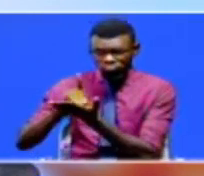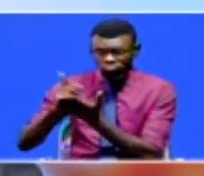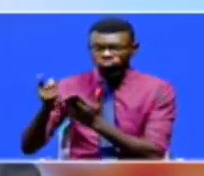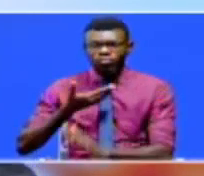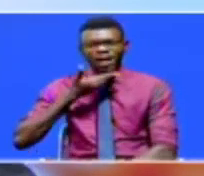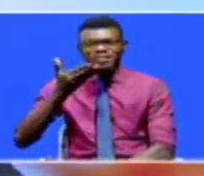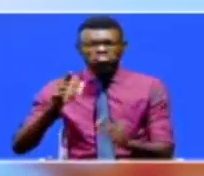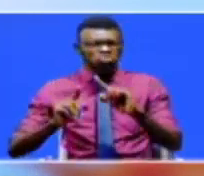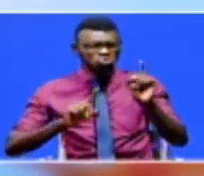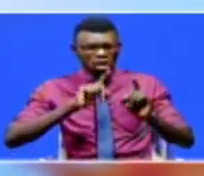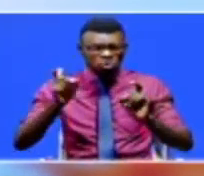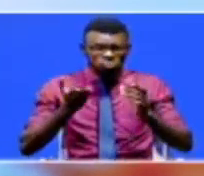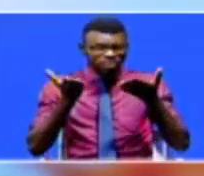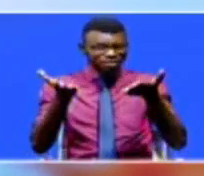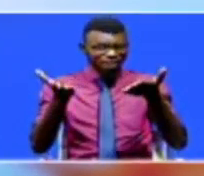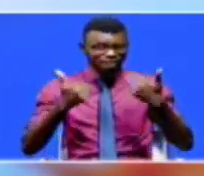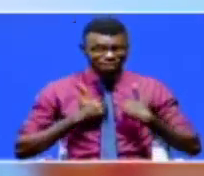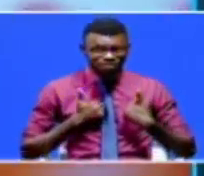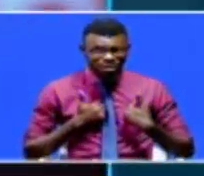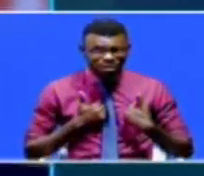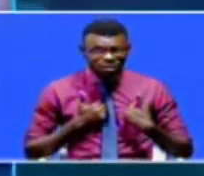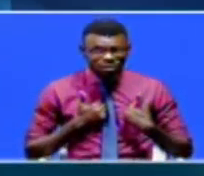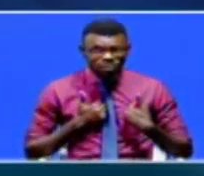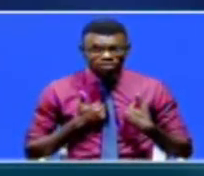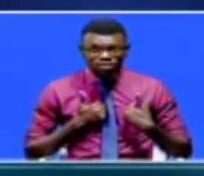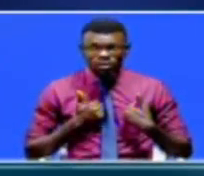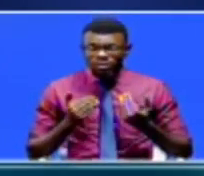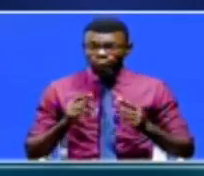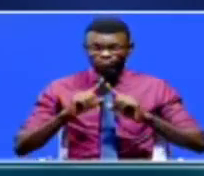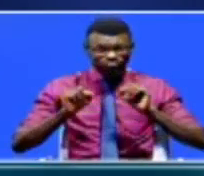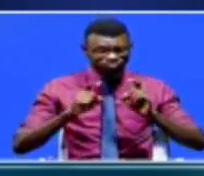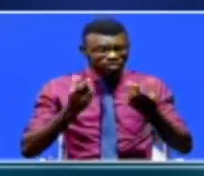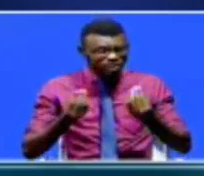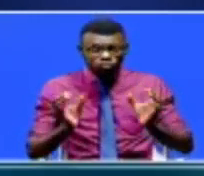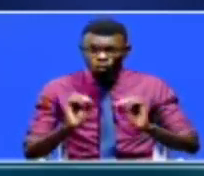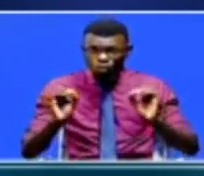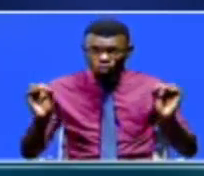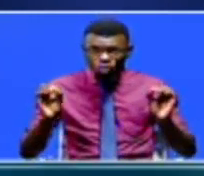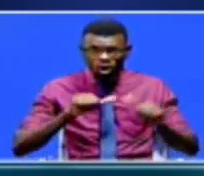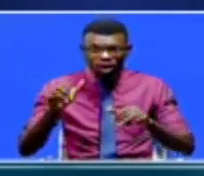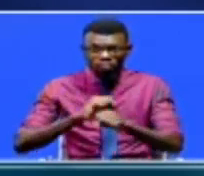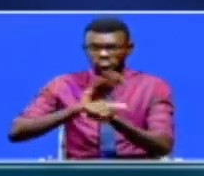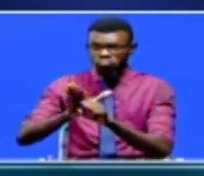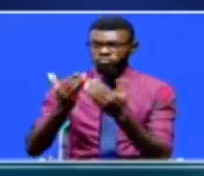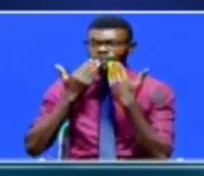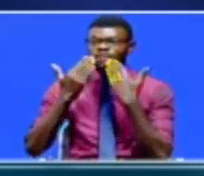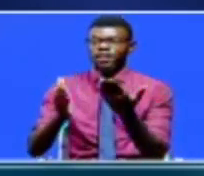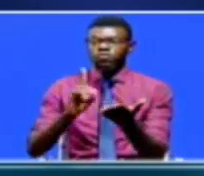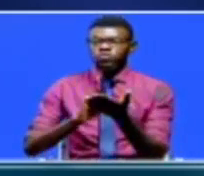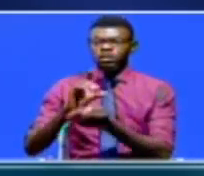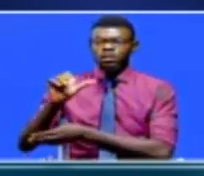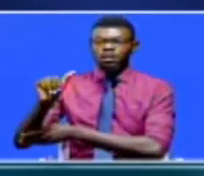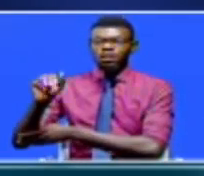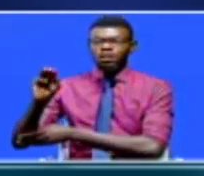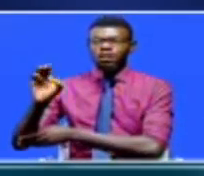to a number of questions that have been fielded, nagging questions, really, around COVID-19. Thank you very much, Dr. Amoth, for joining us here